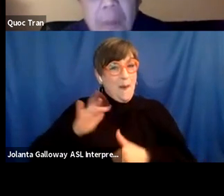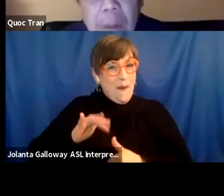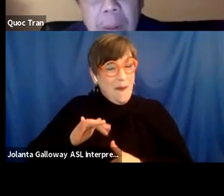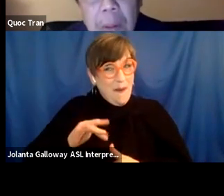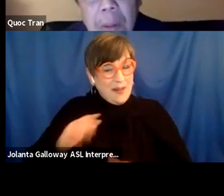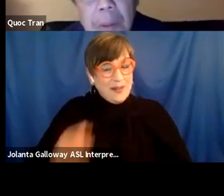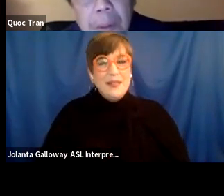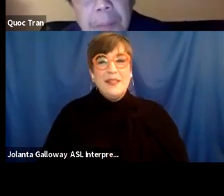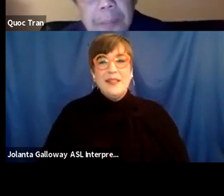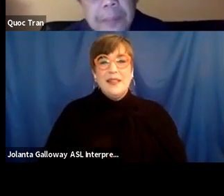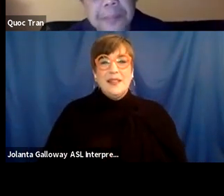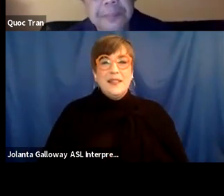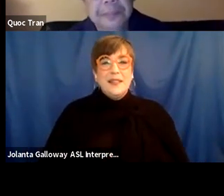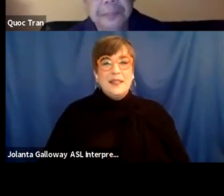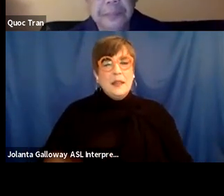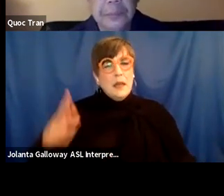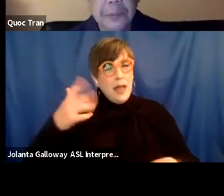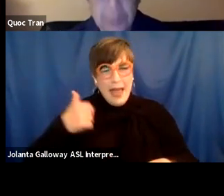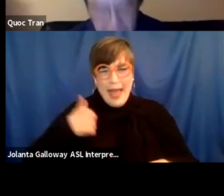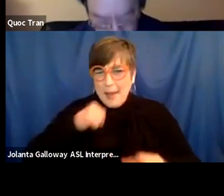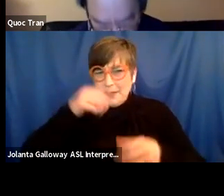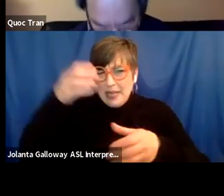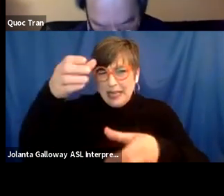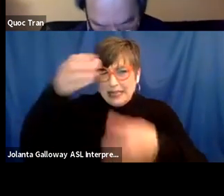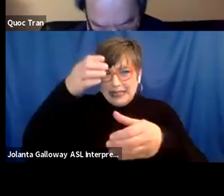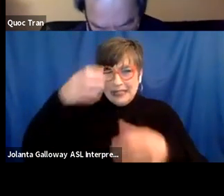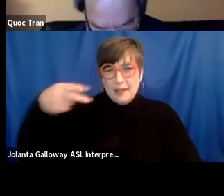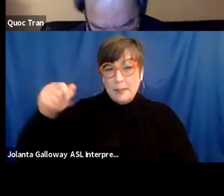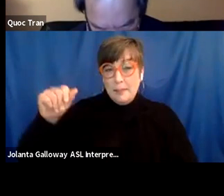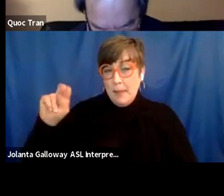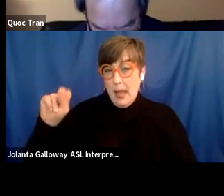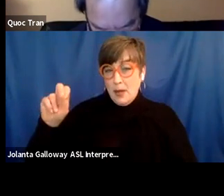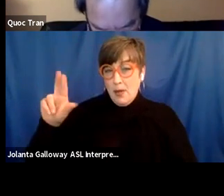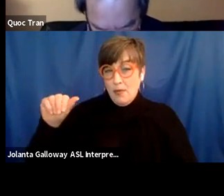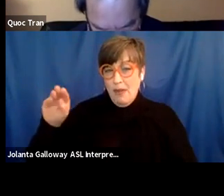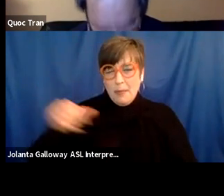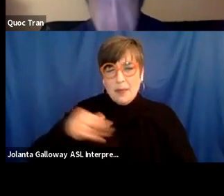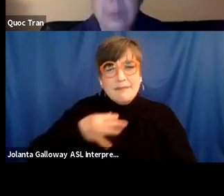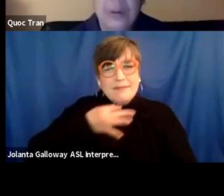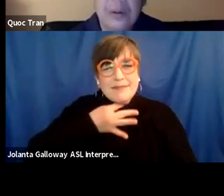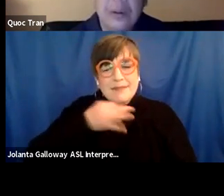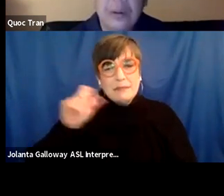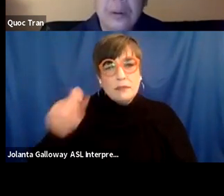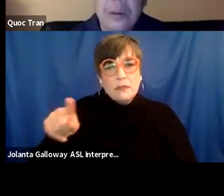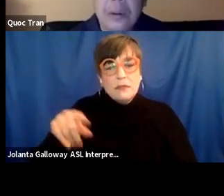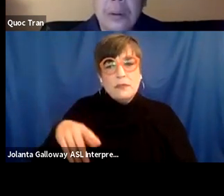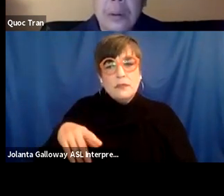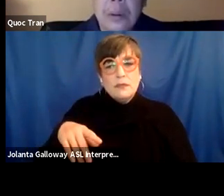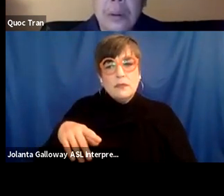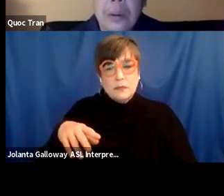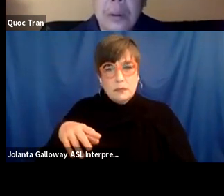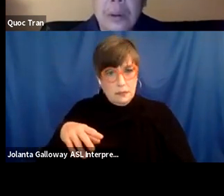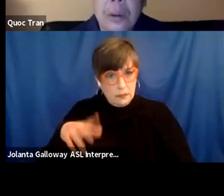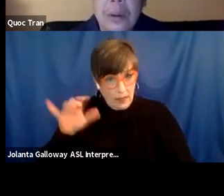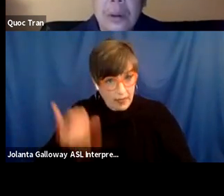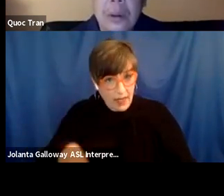question about, I don't know Panorama well. I was curious if Panorama in any way